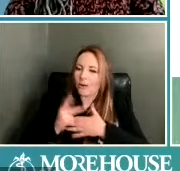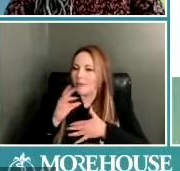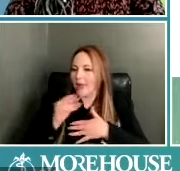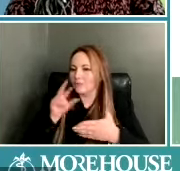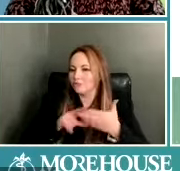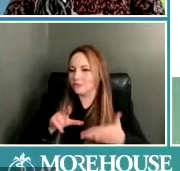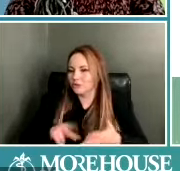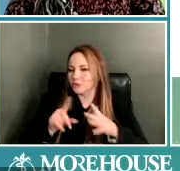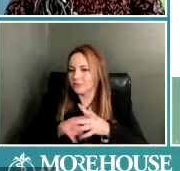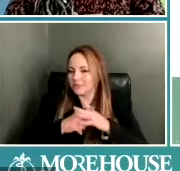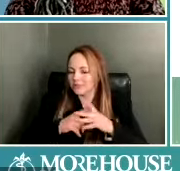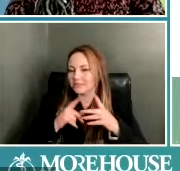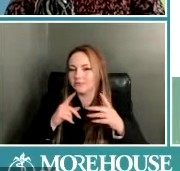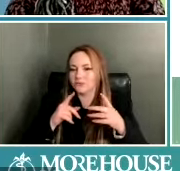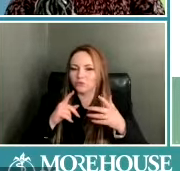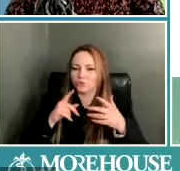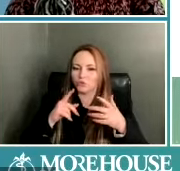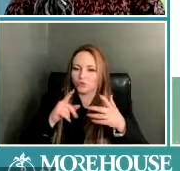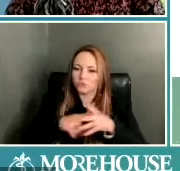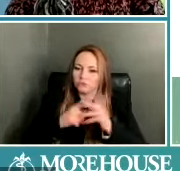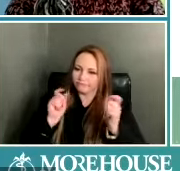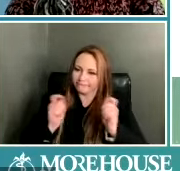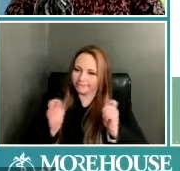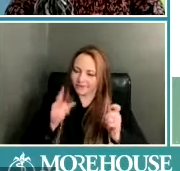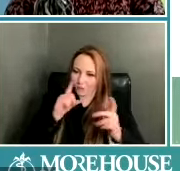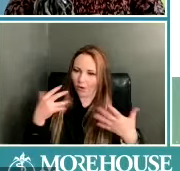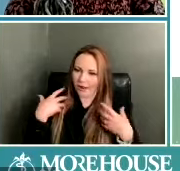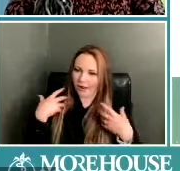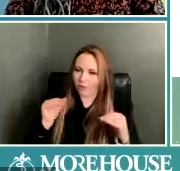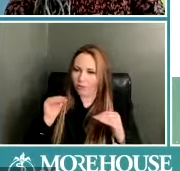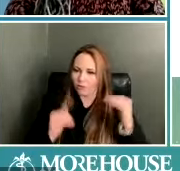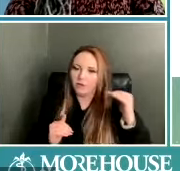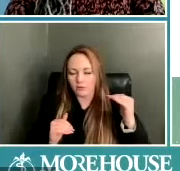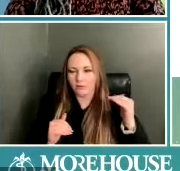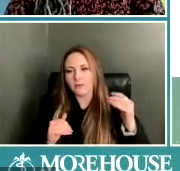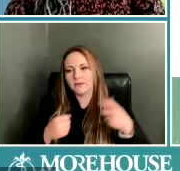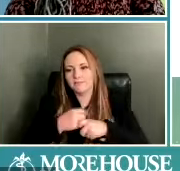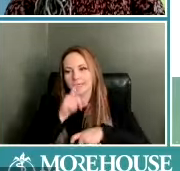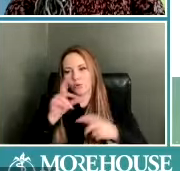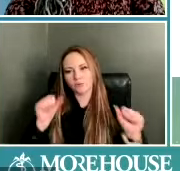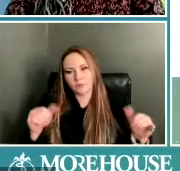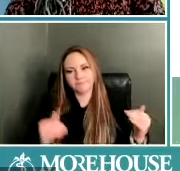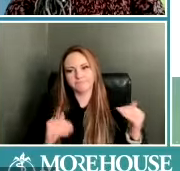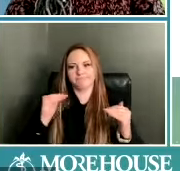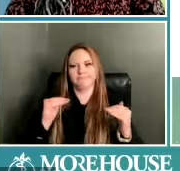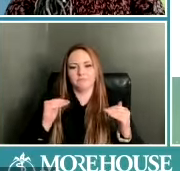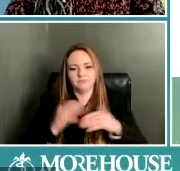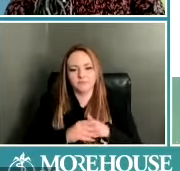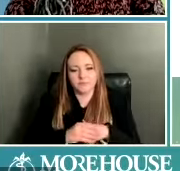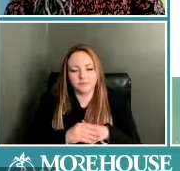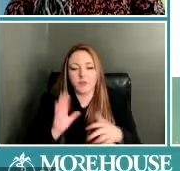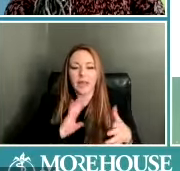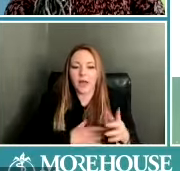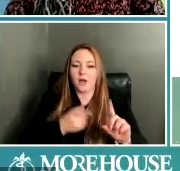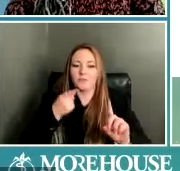order to bring about changes in health disparities and health equity. Our vision is to be the leading transformative force for health equity,